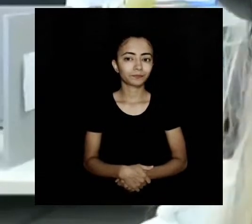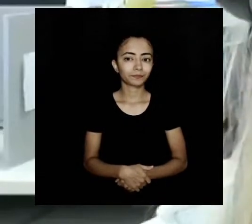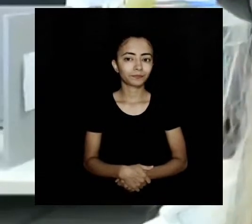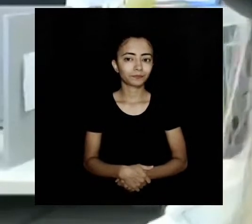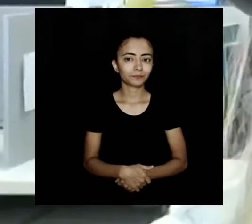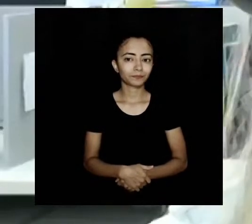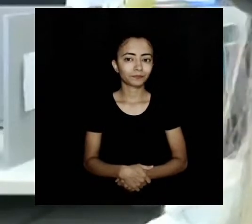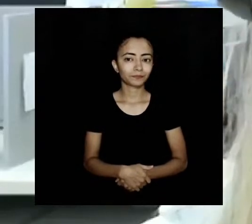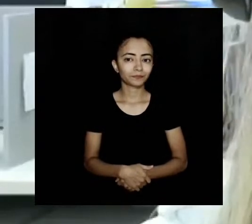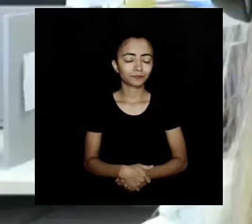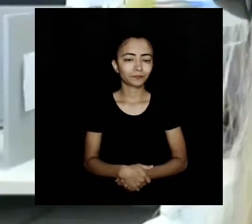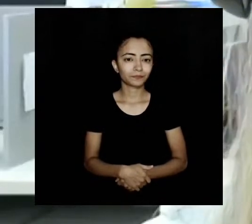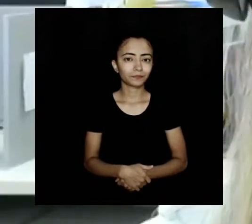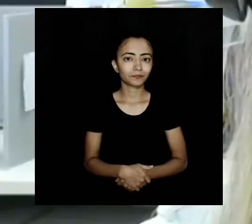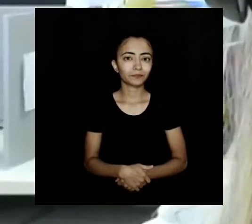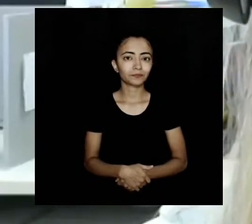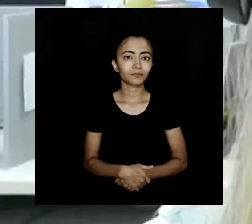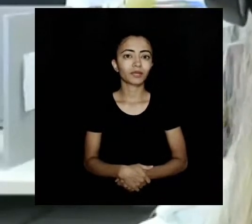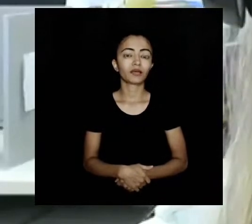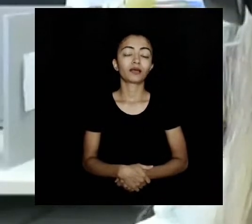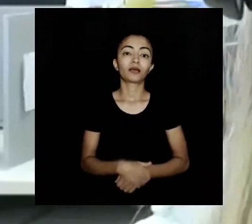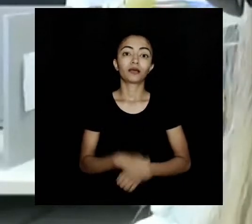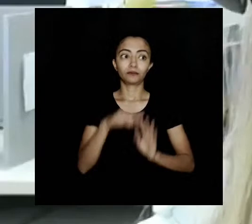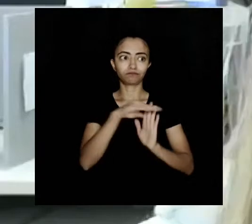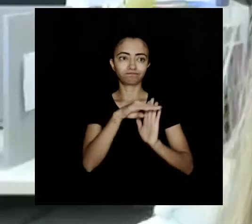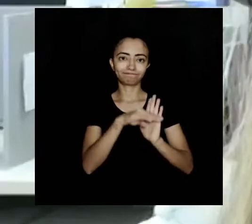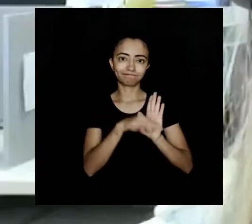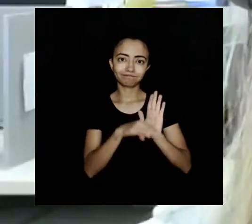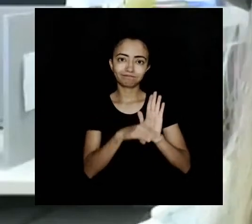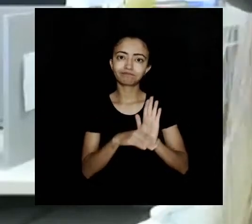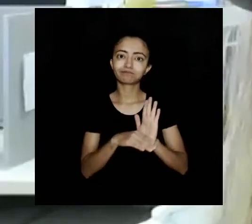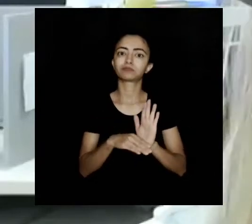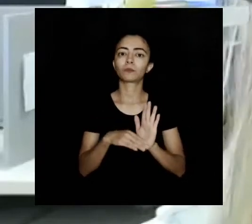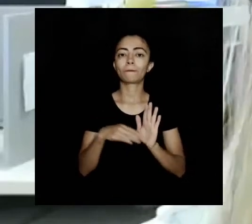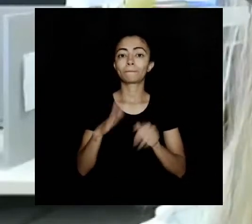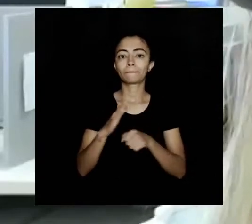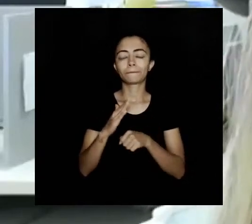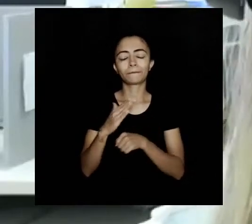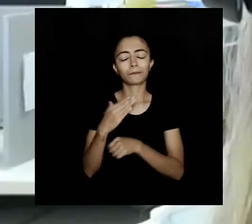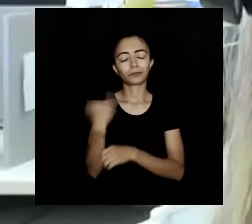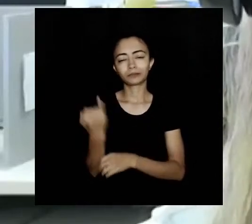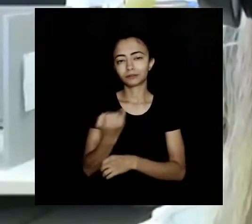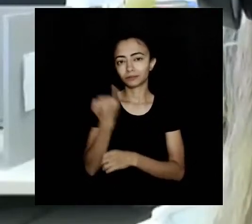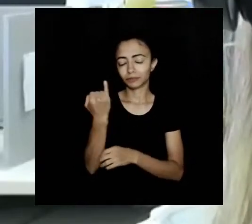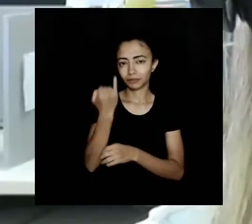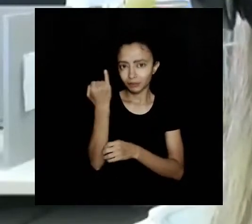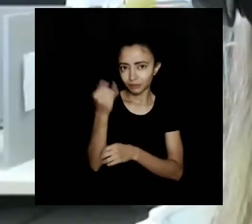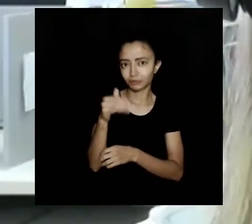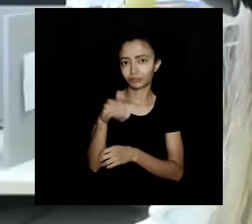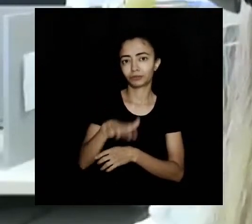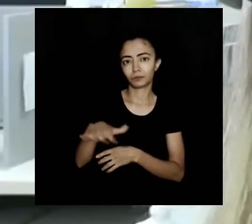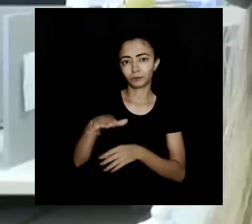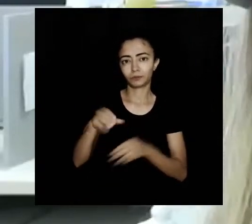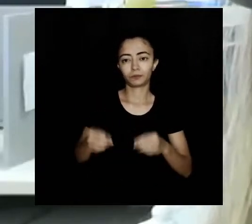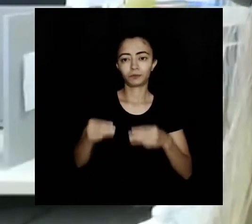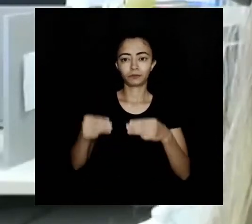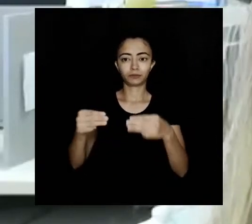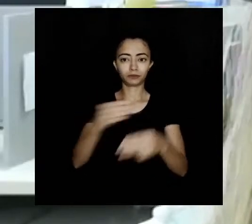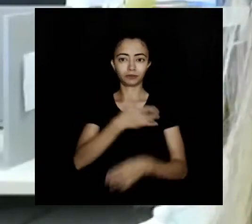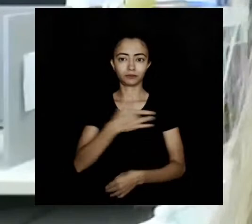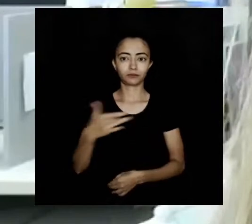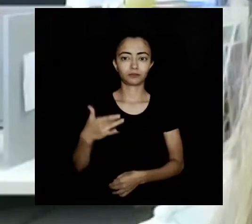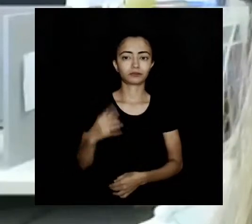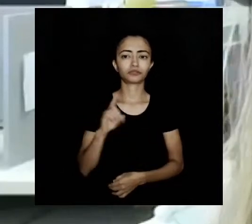muito cara para o Ministério da Saúde. Sabemos da importância de proteger o aleitamento materno, proteger